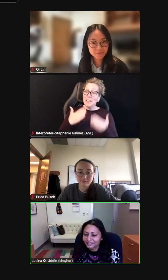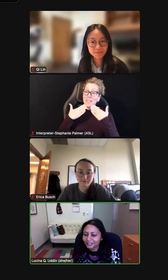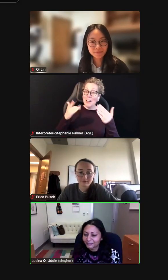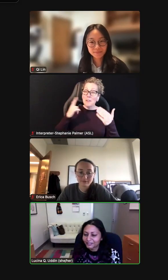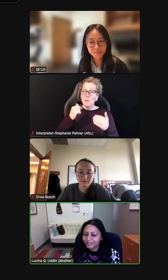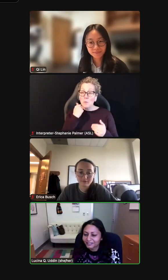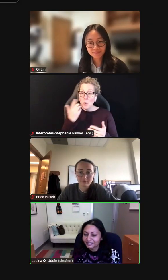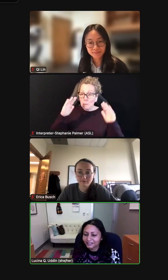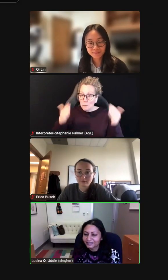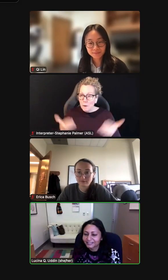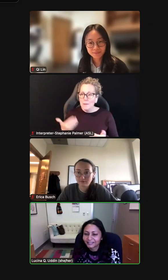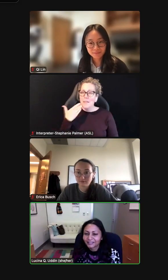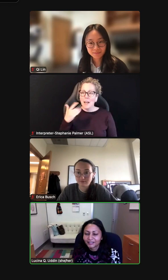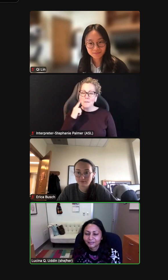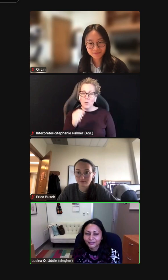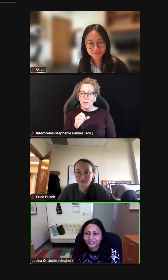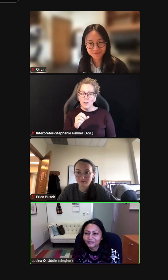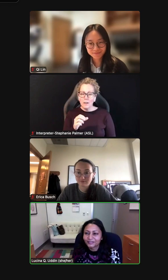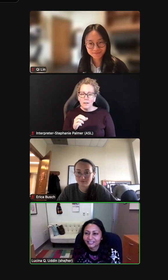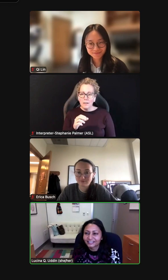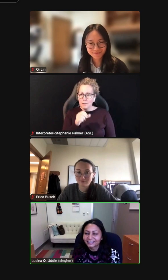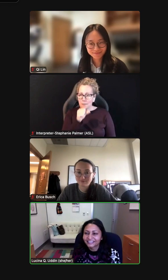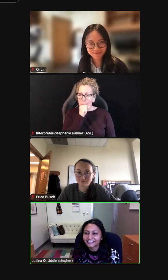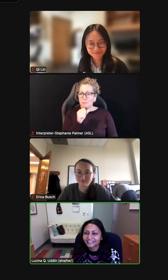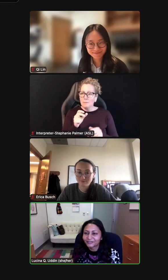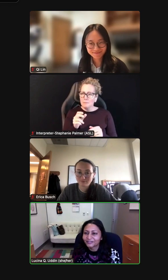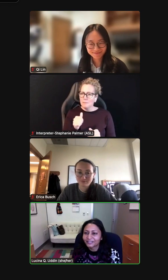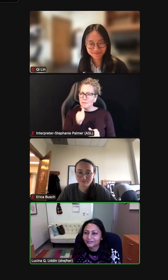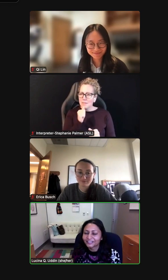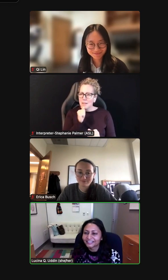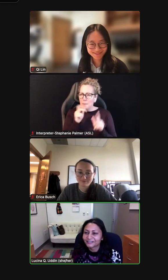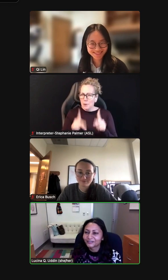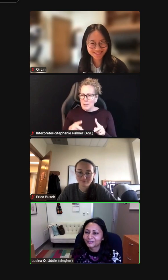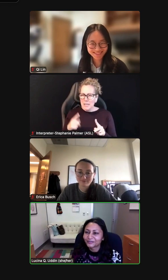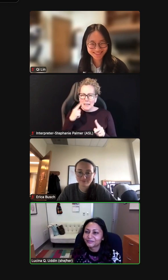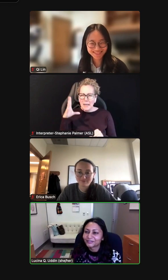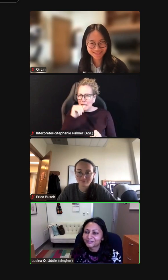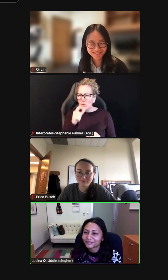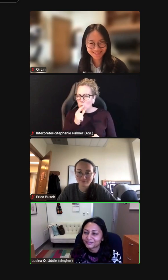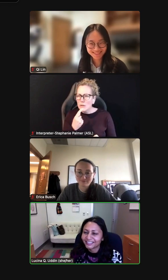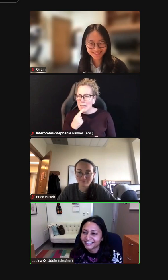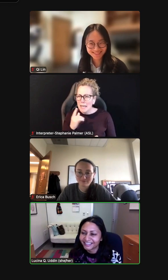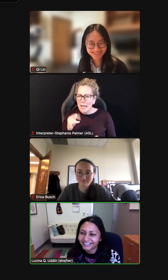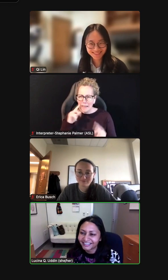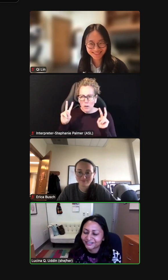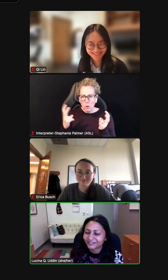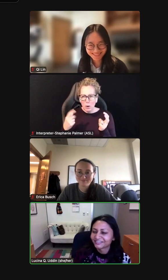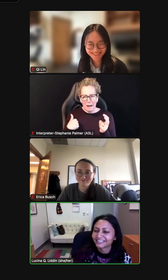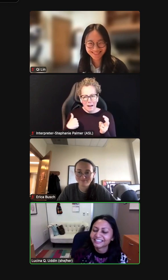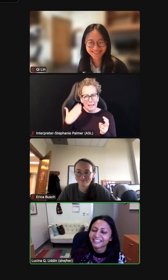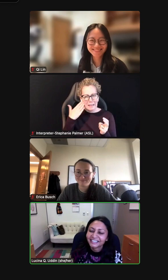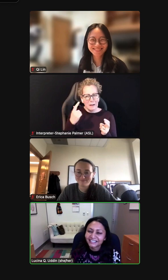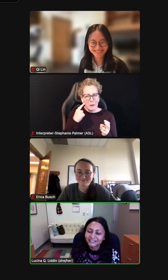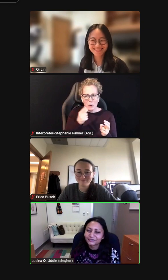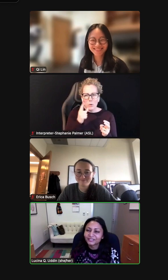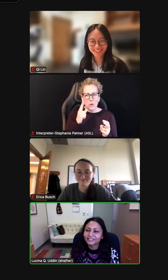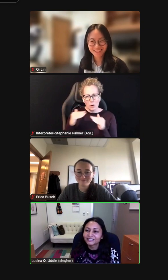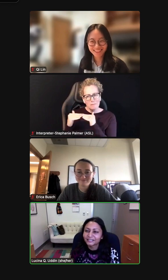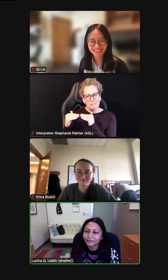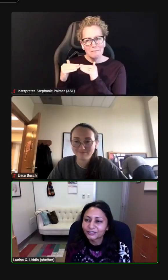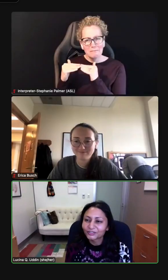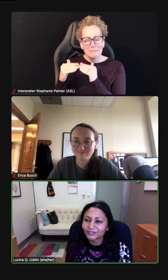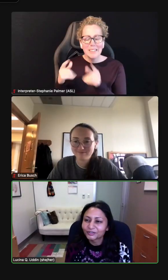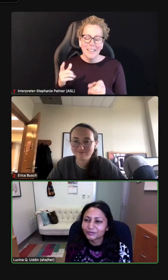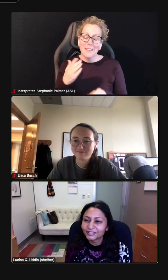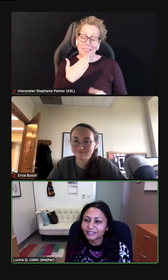you to the anonymous person who I think I can guess who that was, who the quote was from. Thank you. It's